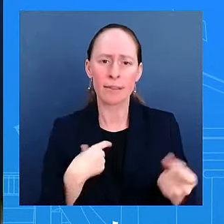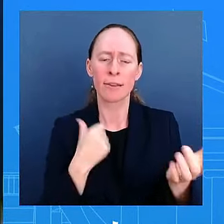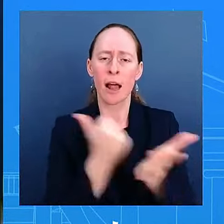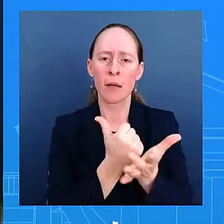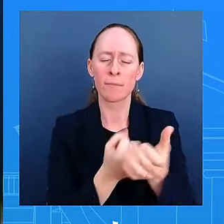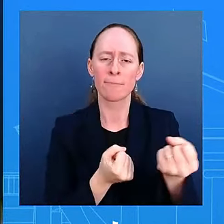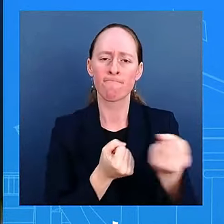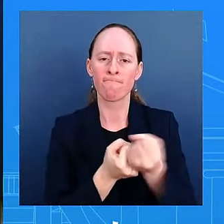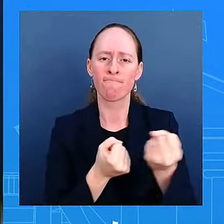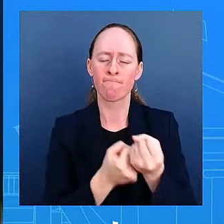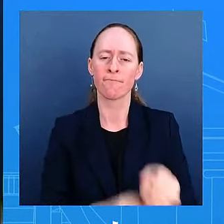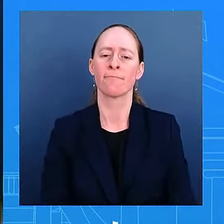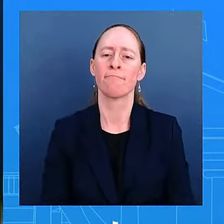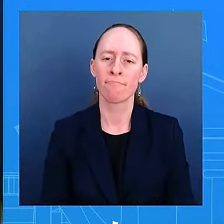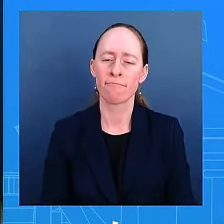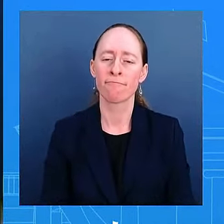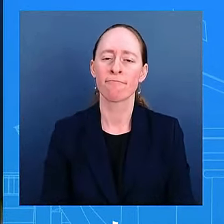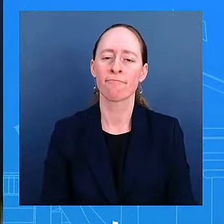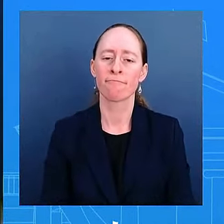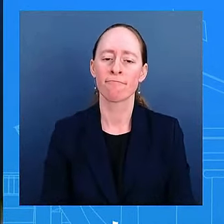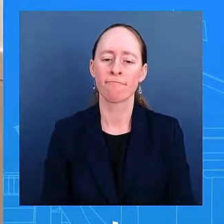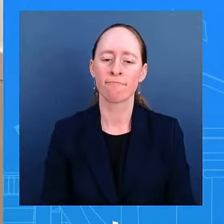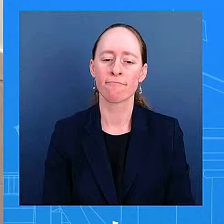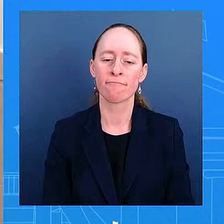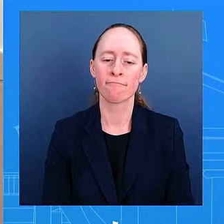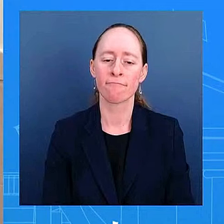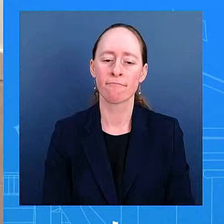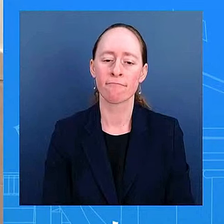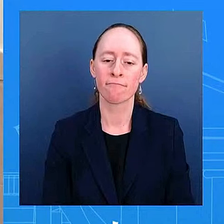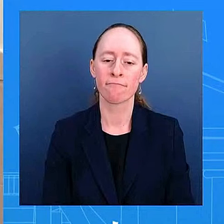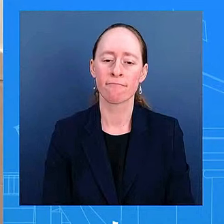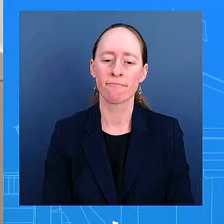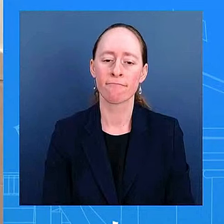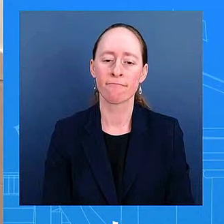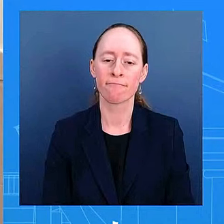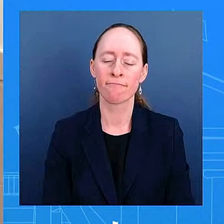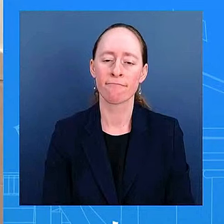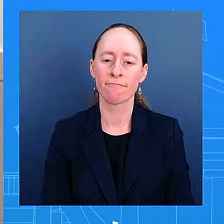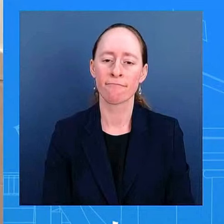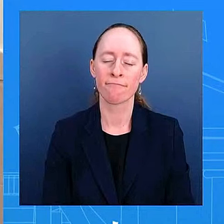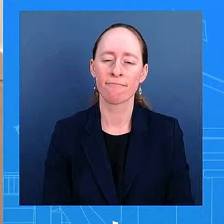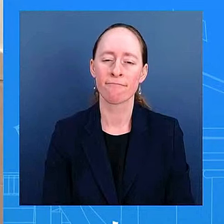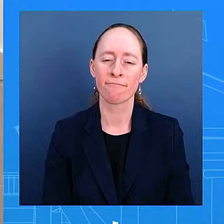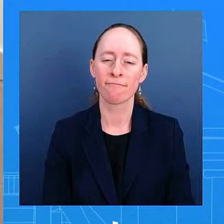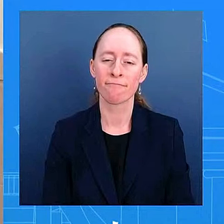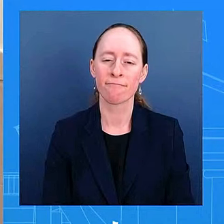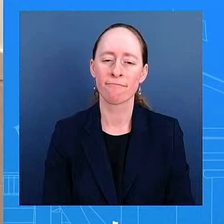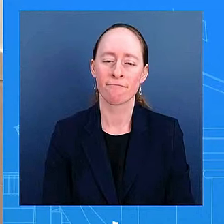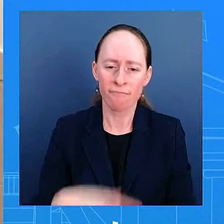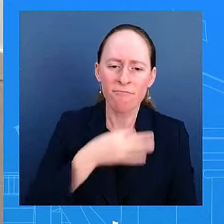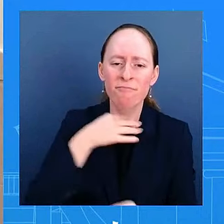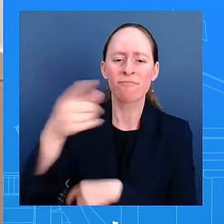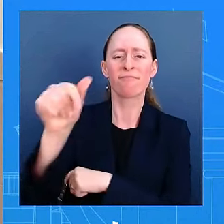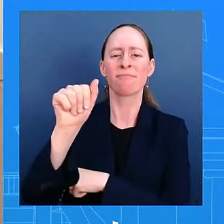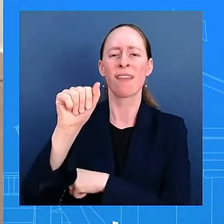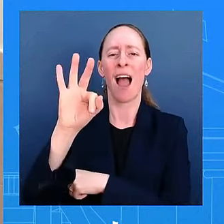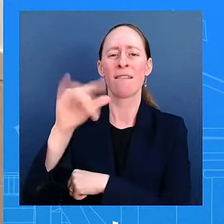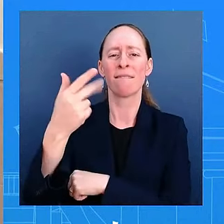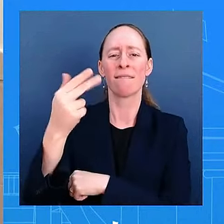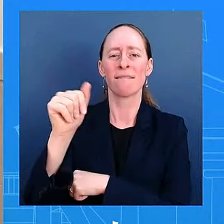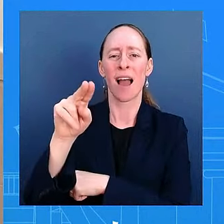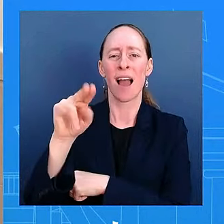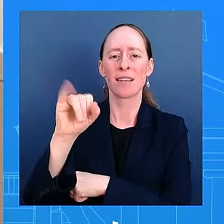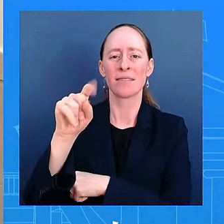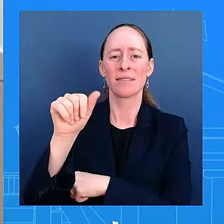Thanks, Karine. Following up on Jackie's question from earlier on the Afghan terror suspect, NBC is reporting that he was a security guard for the